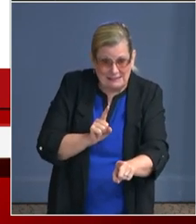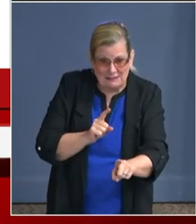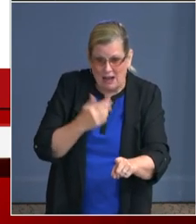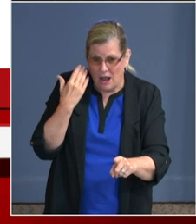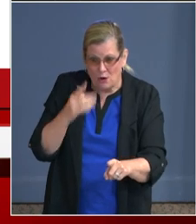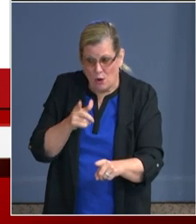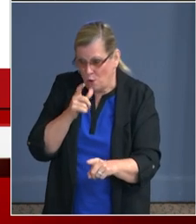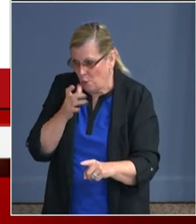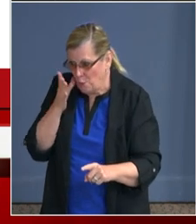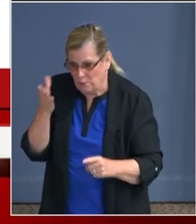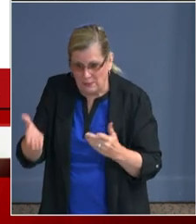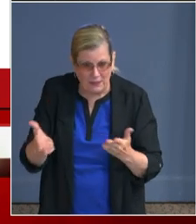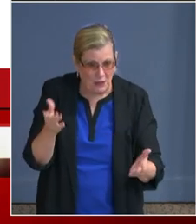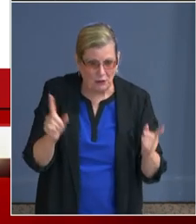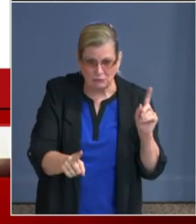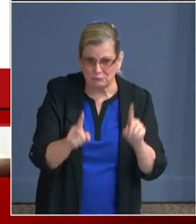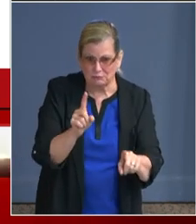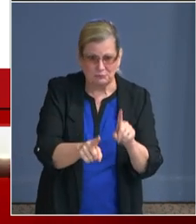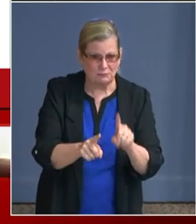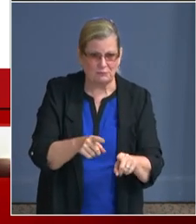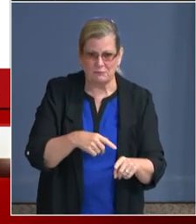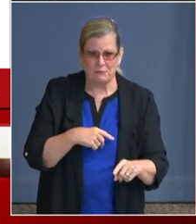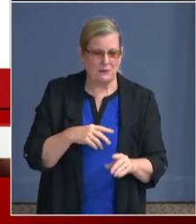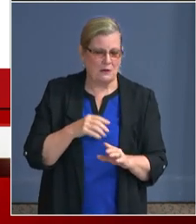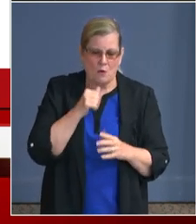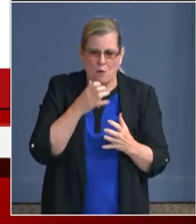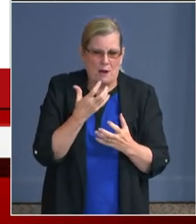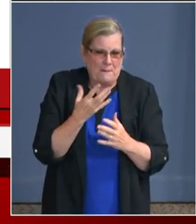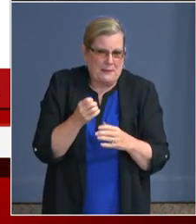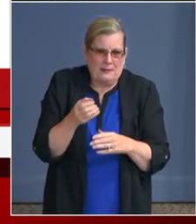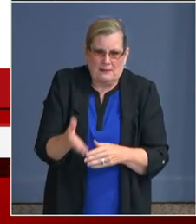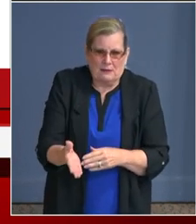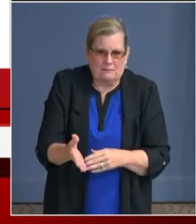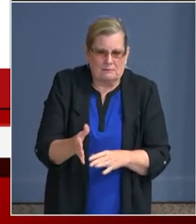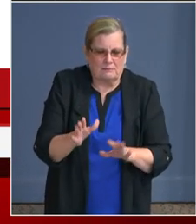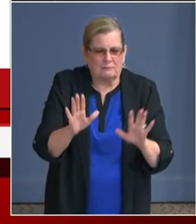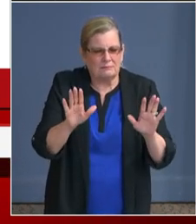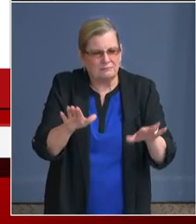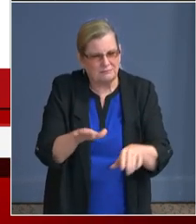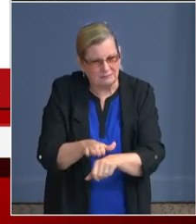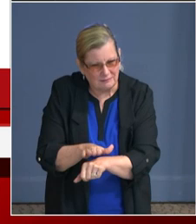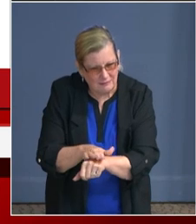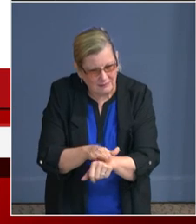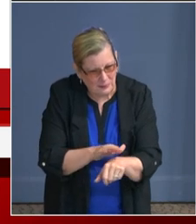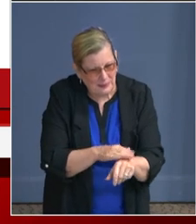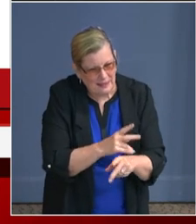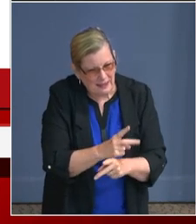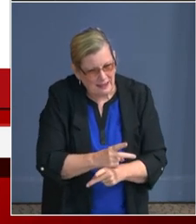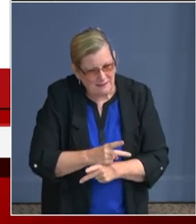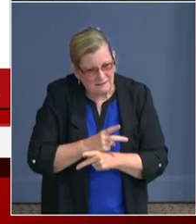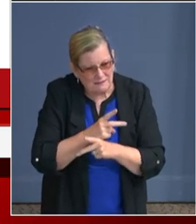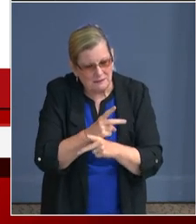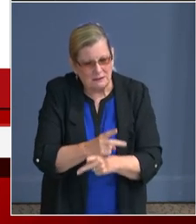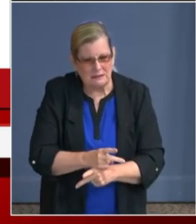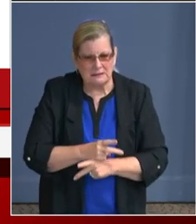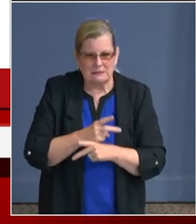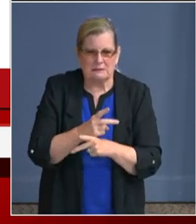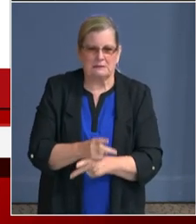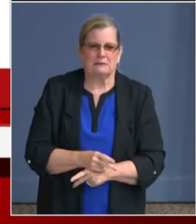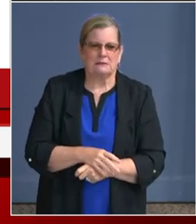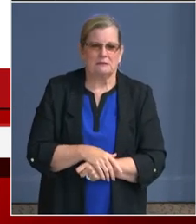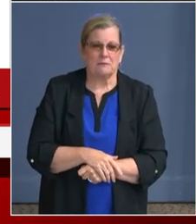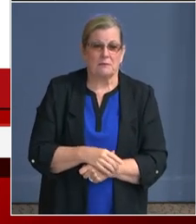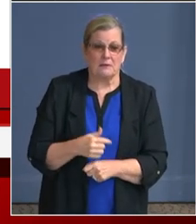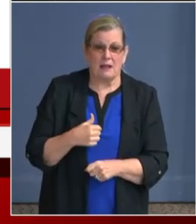be there, I don't have to go there either. So just keep these things in mind as